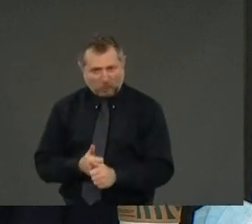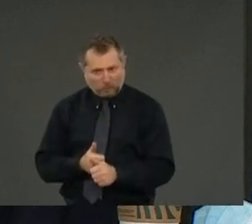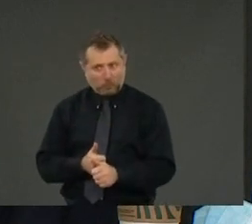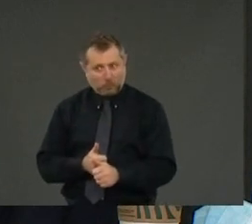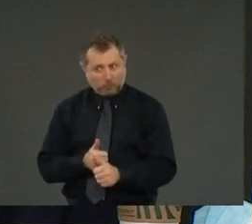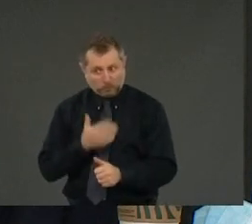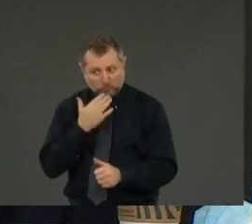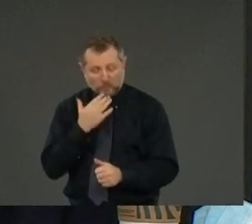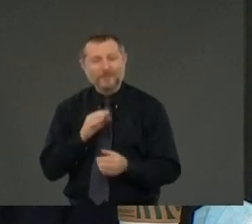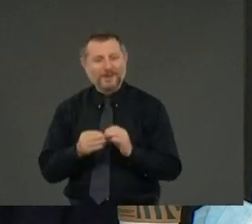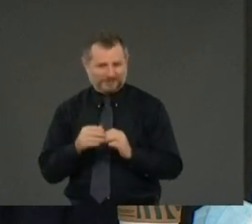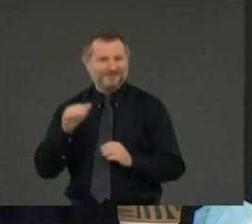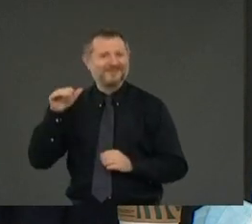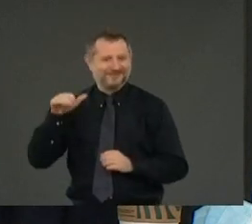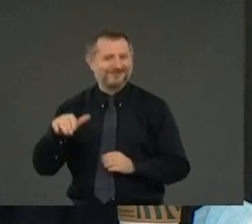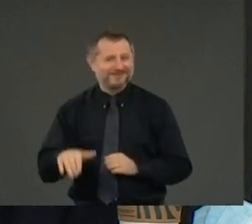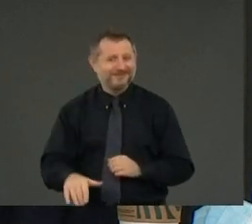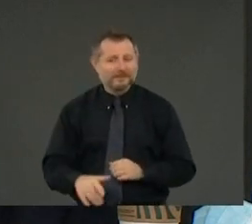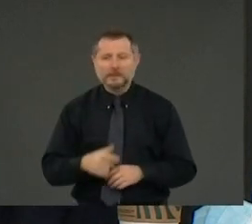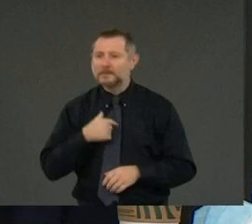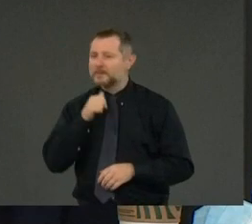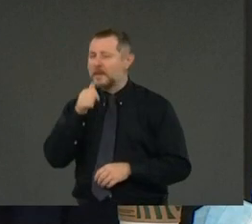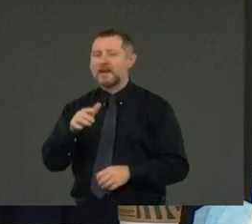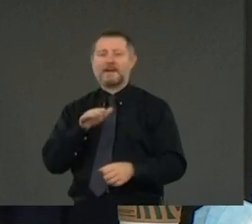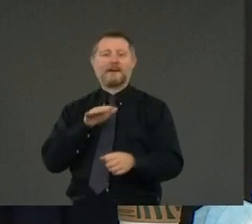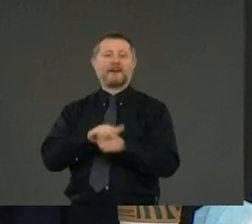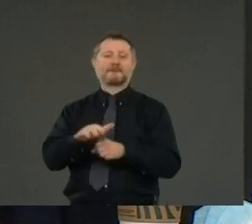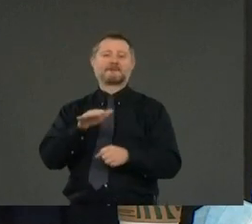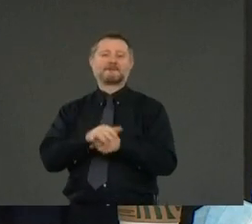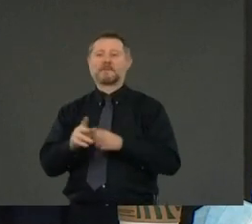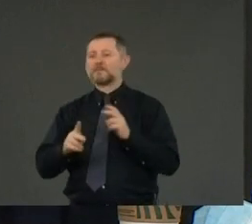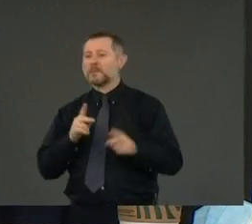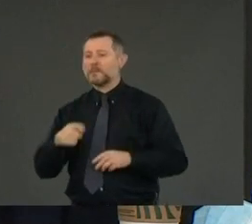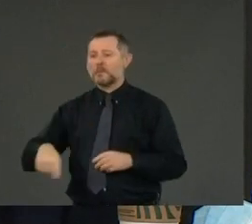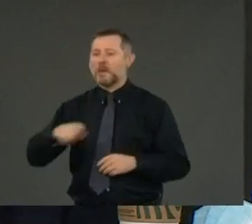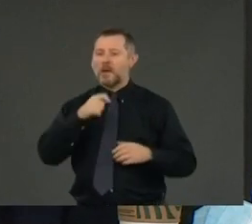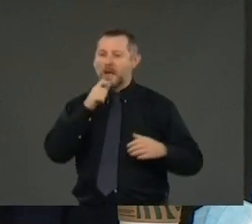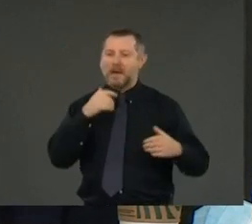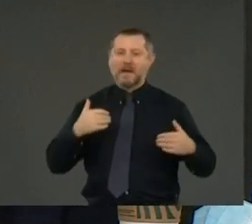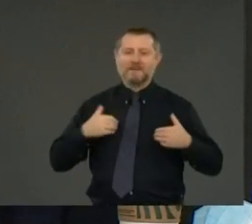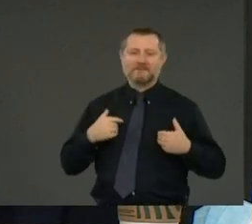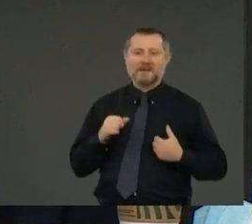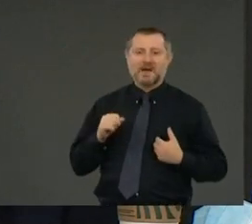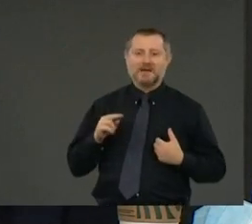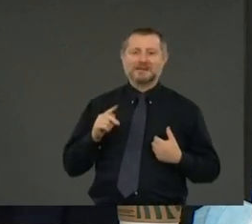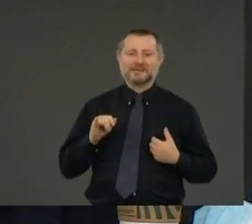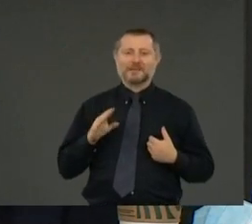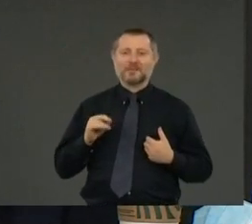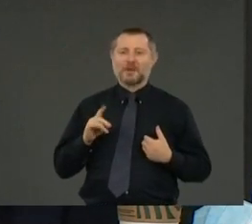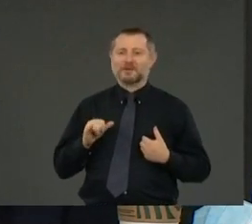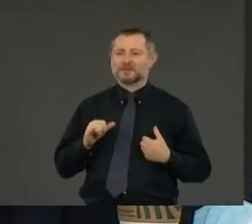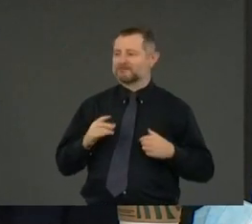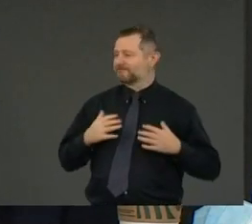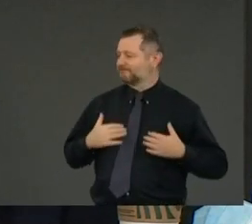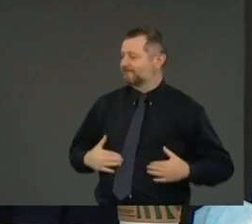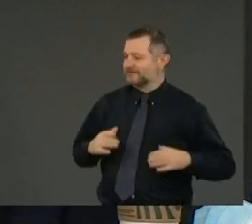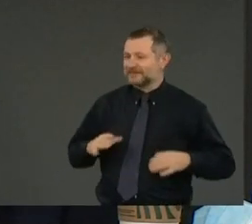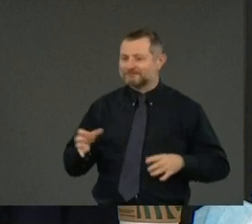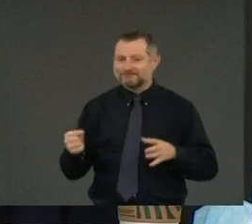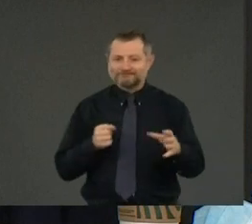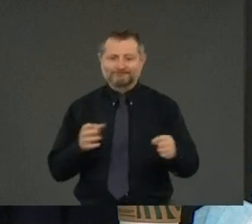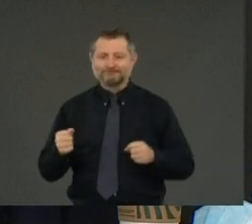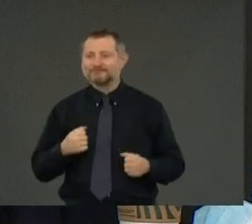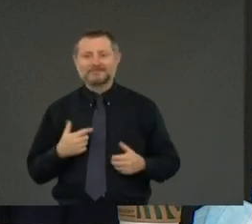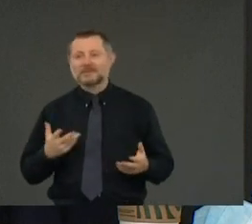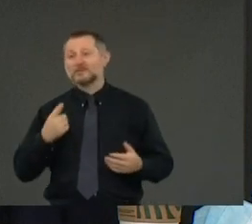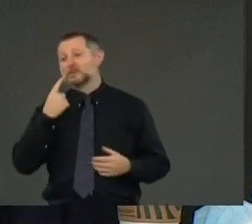We still don't have enough people with antibodies for whatever effect those antibodies will provide to give you the herd immunity that we